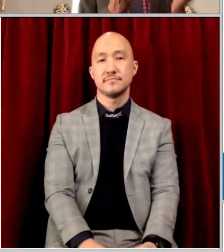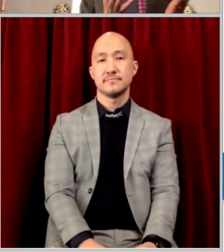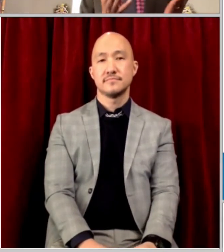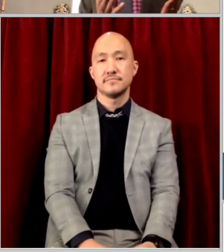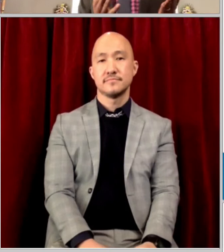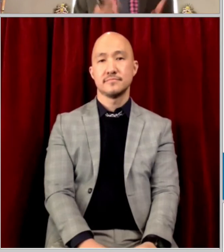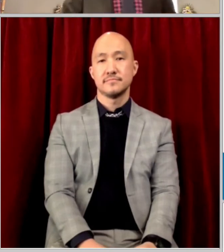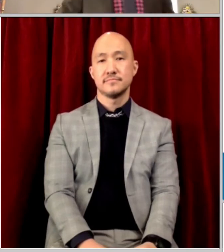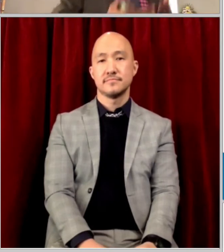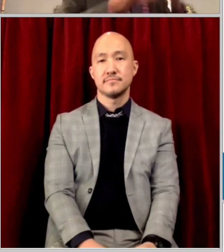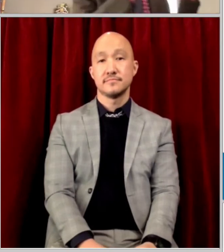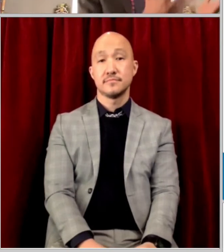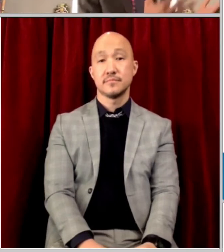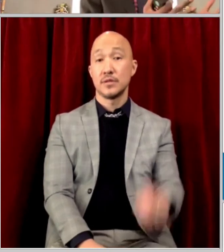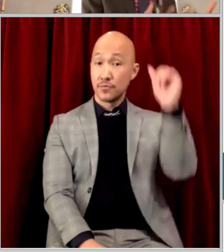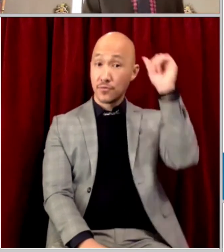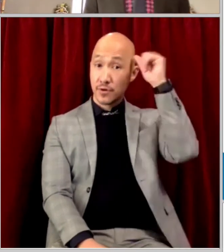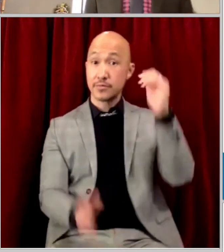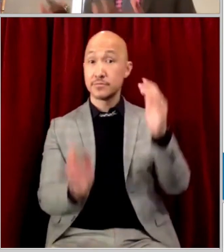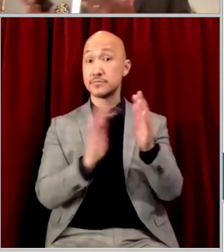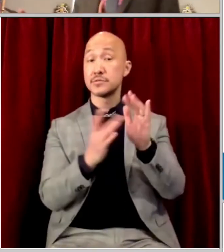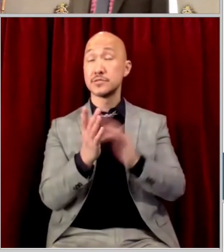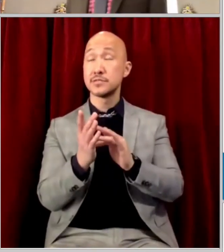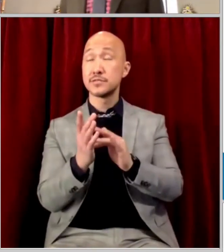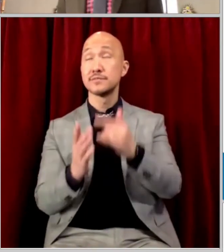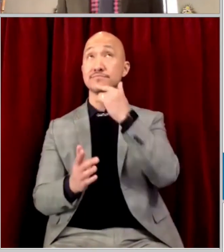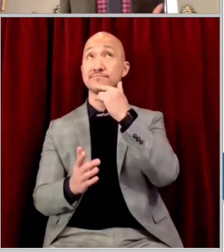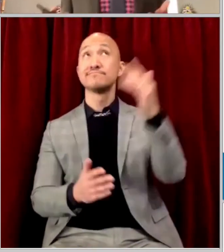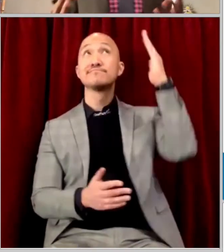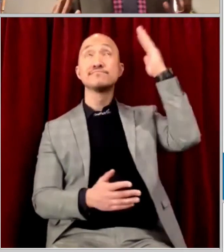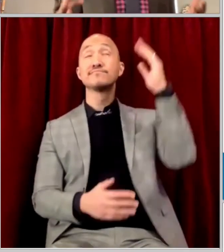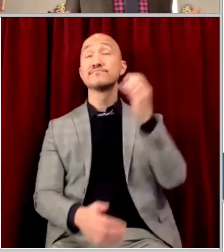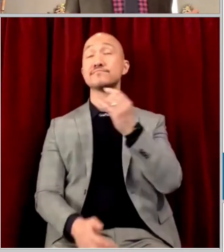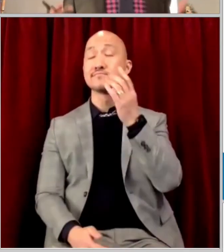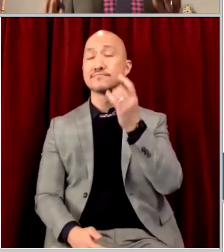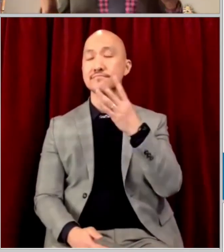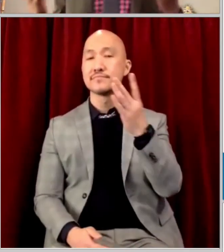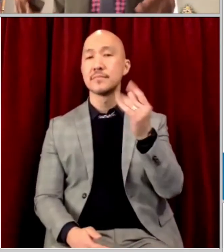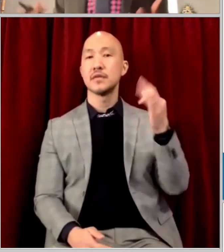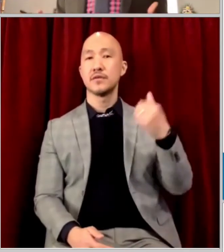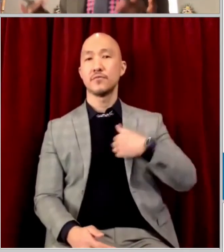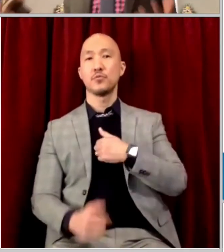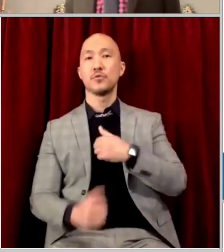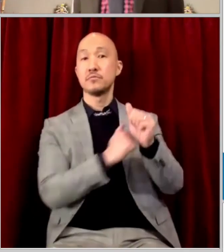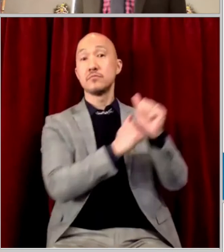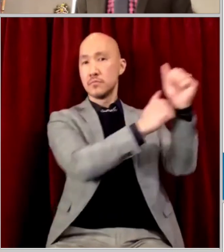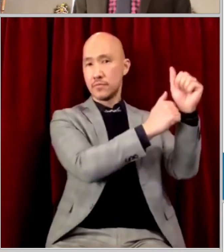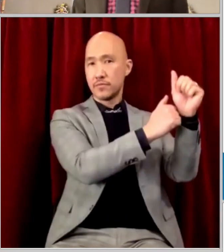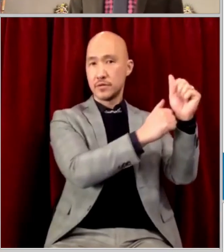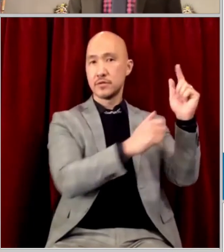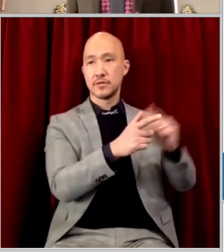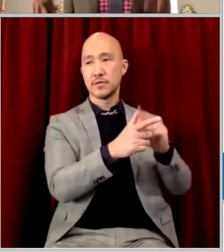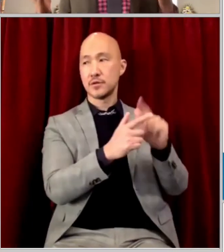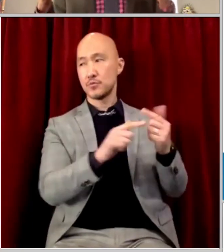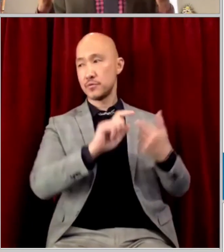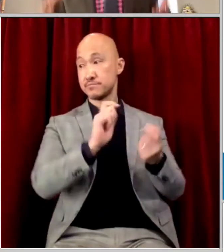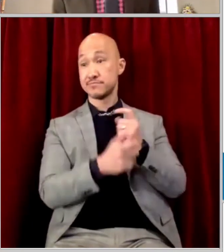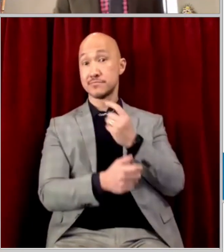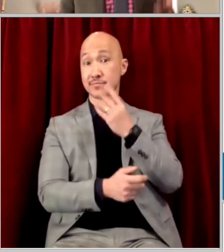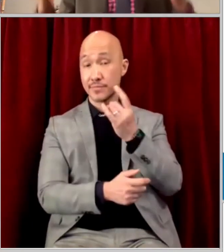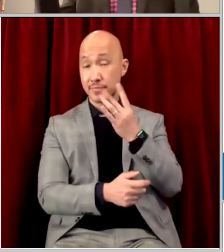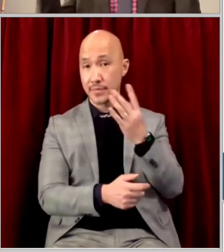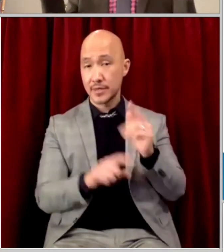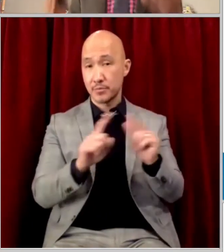much right next to him, right? When Jesus says, I am the light of the world and you are the light of the world, it's for us to have an impact on the world around us, for us to draw